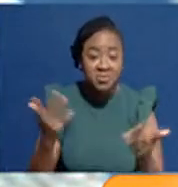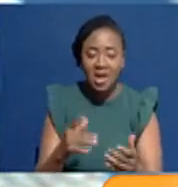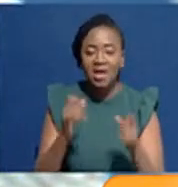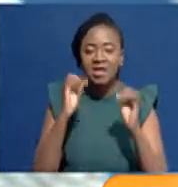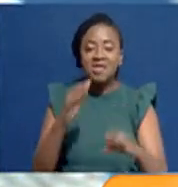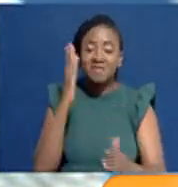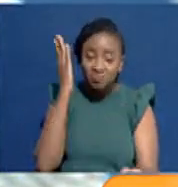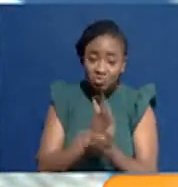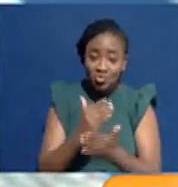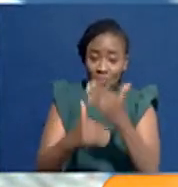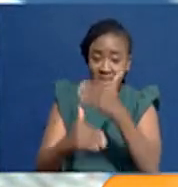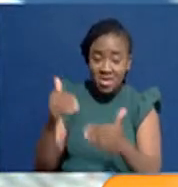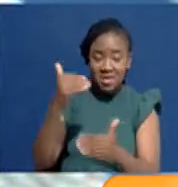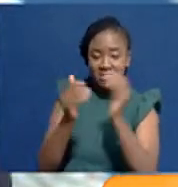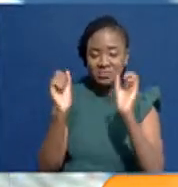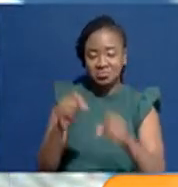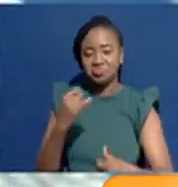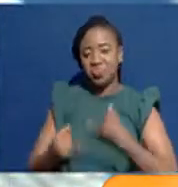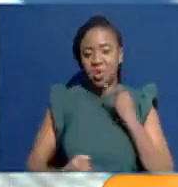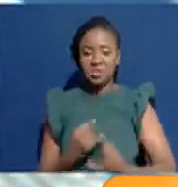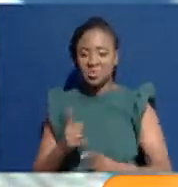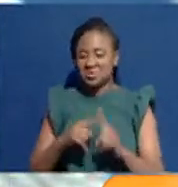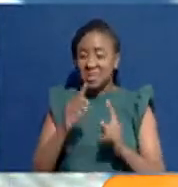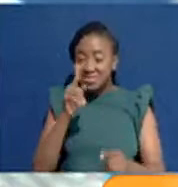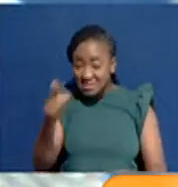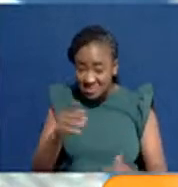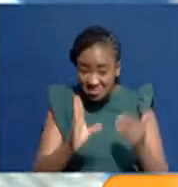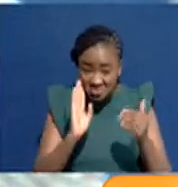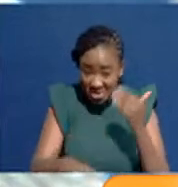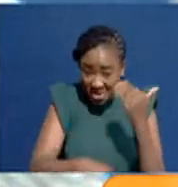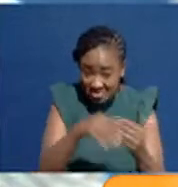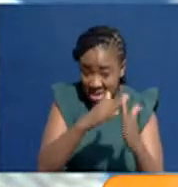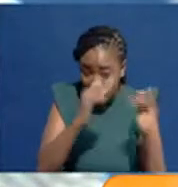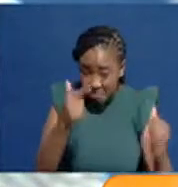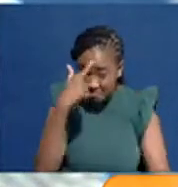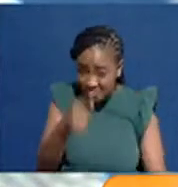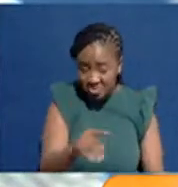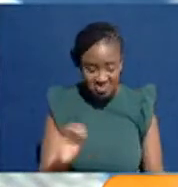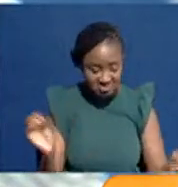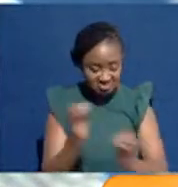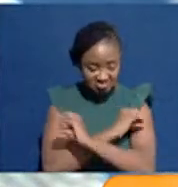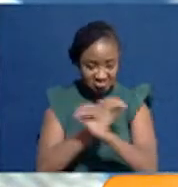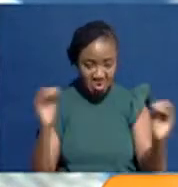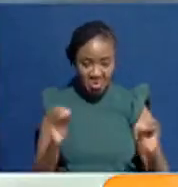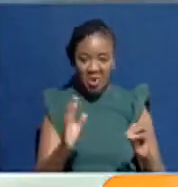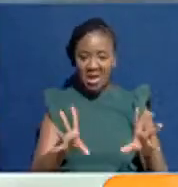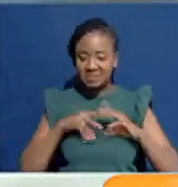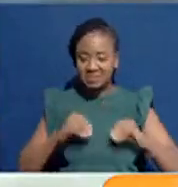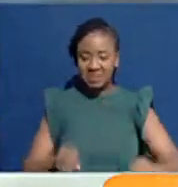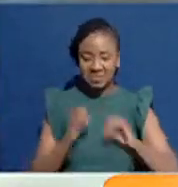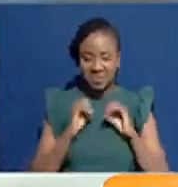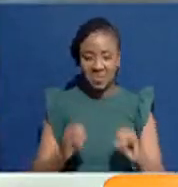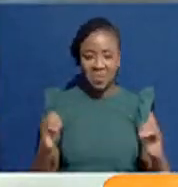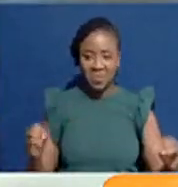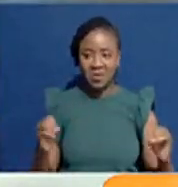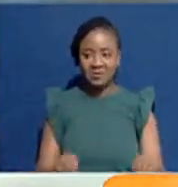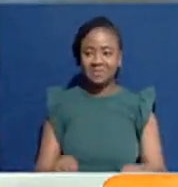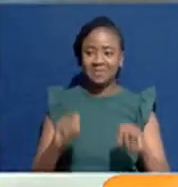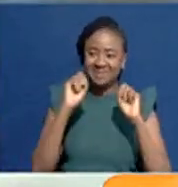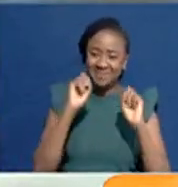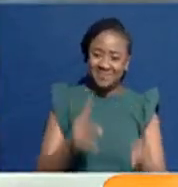enjoying those six stadia that he promised us. He's not going to build you a house. Okay. Don't agree to be lied to. All right, okay. Senator Sifuna. Now,